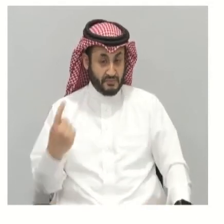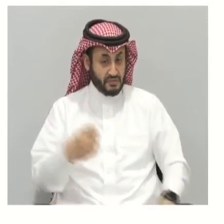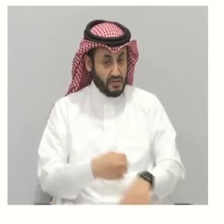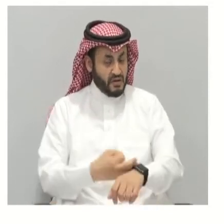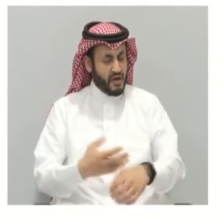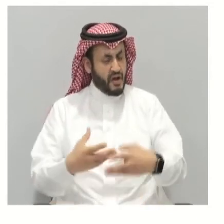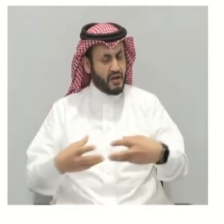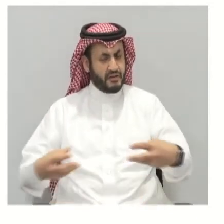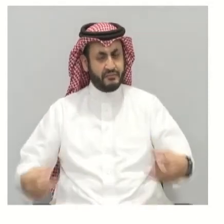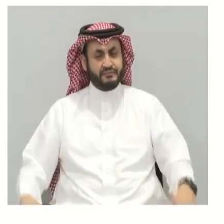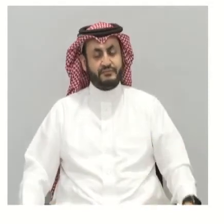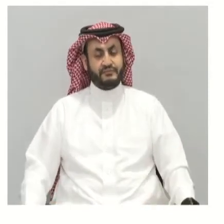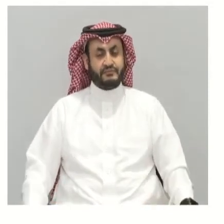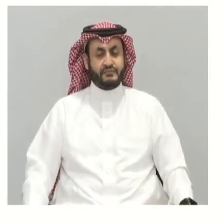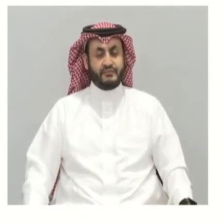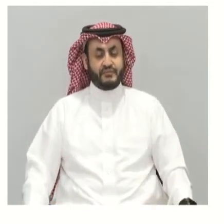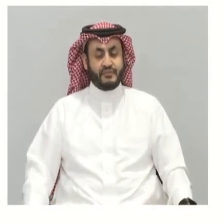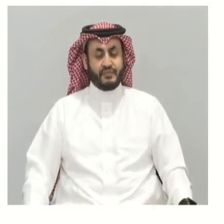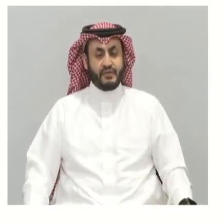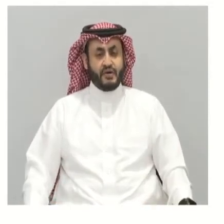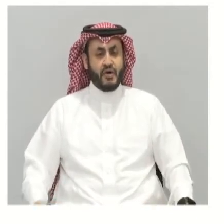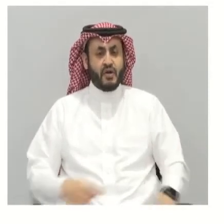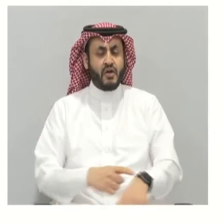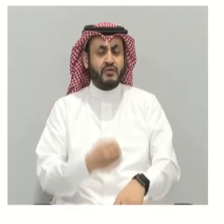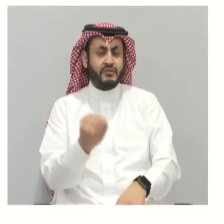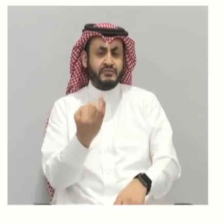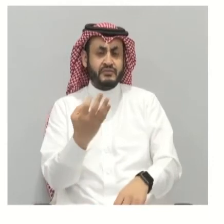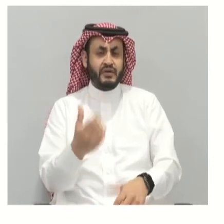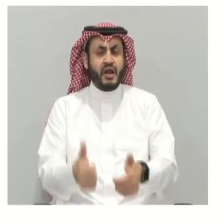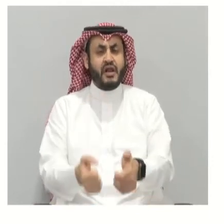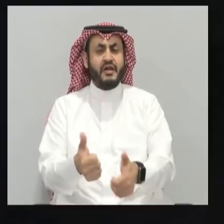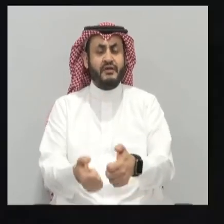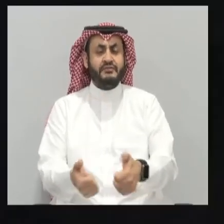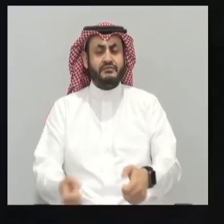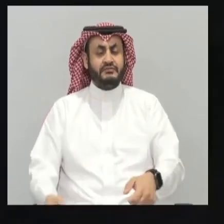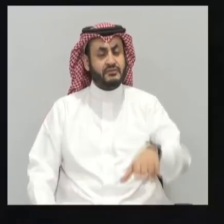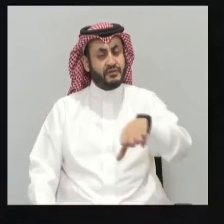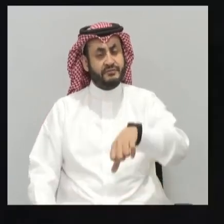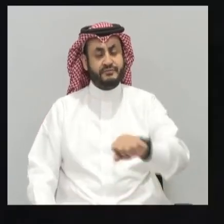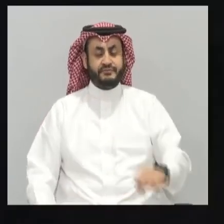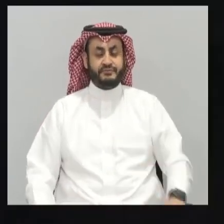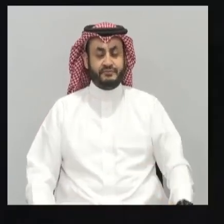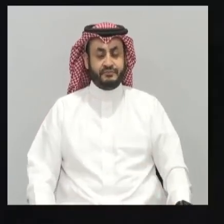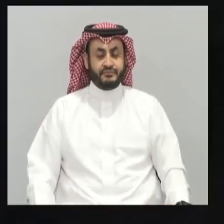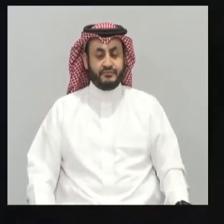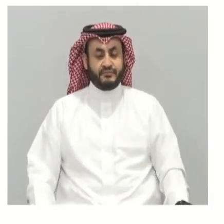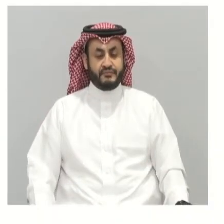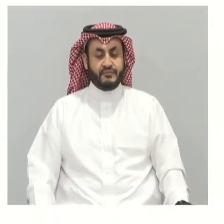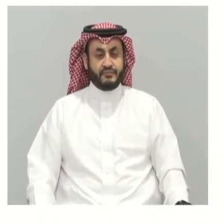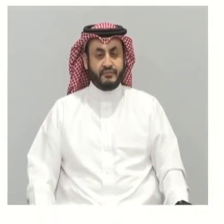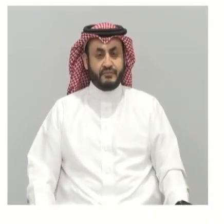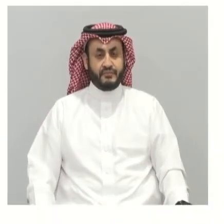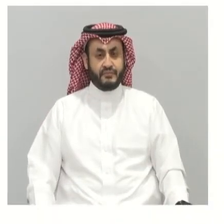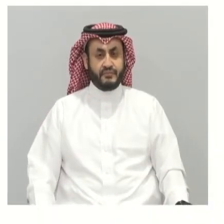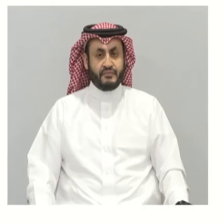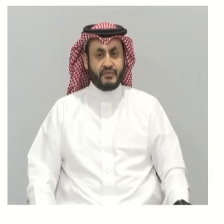sometimes the players are going to play for long hours, right? I think it's a bad thing. And kids are